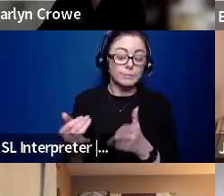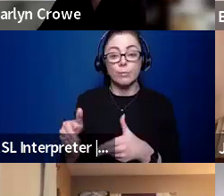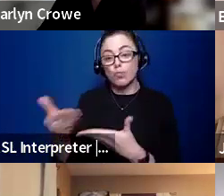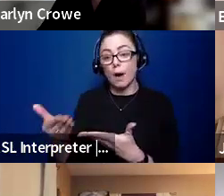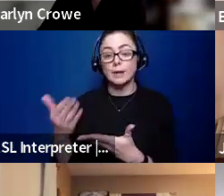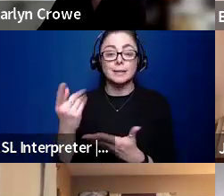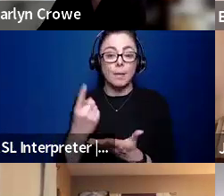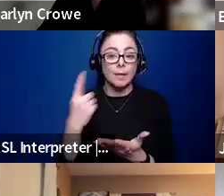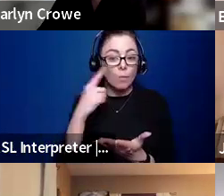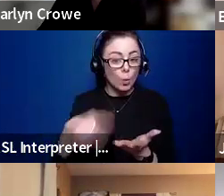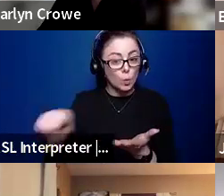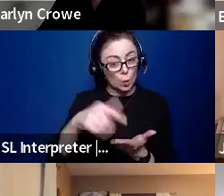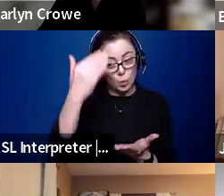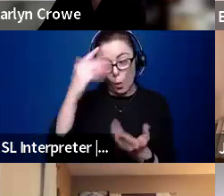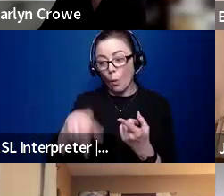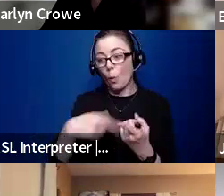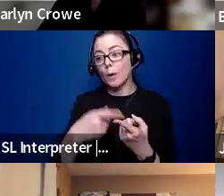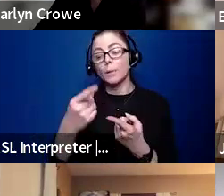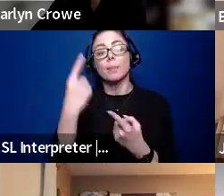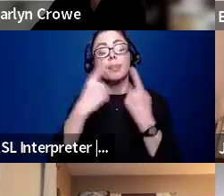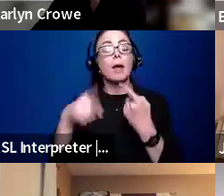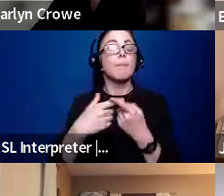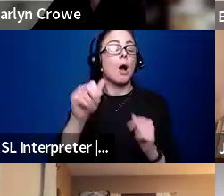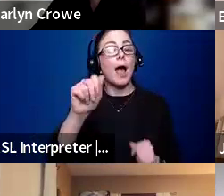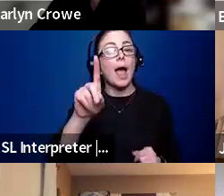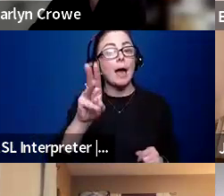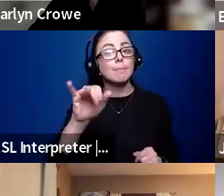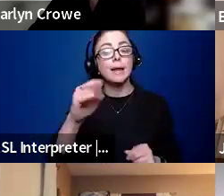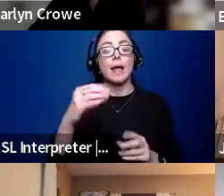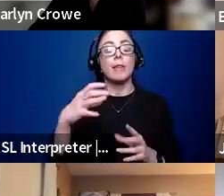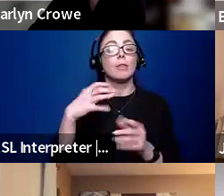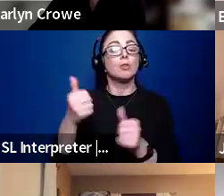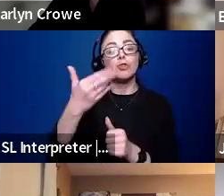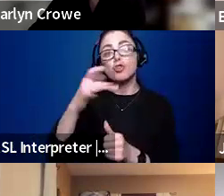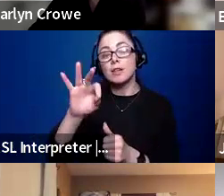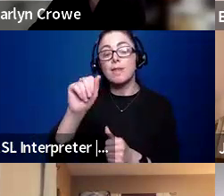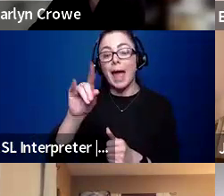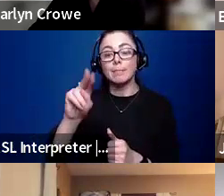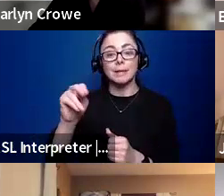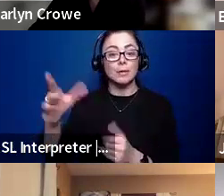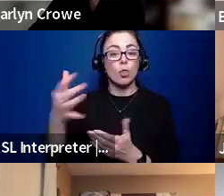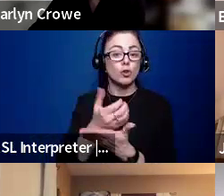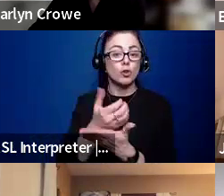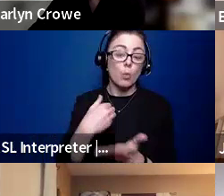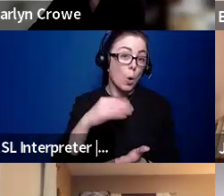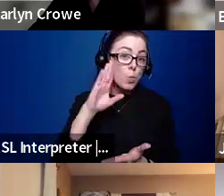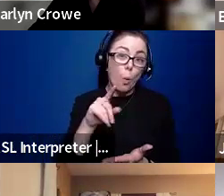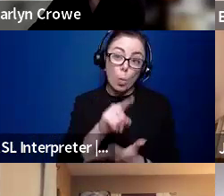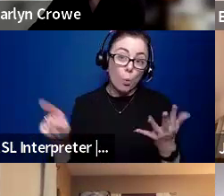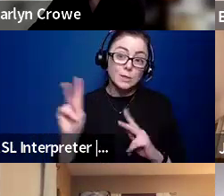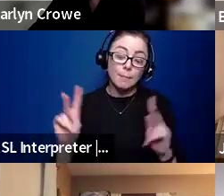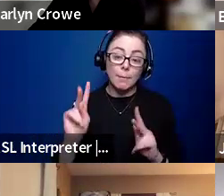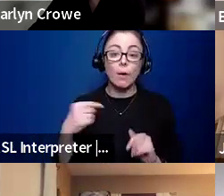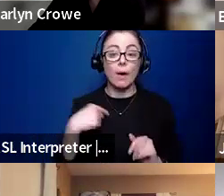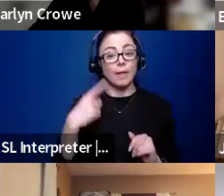when you think about the administrators and the chief administrators and the salaries, and I know all those people, I think you may see